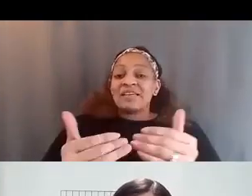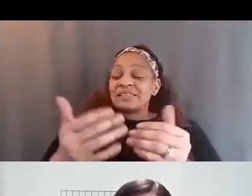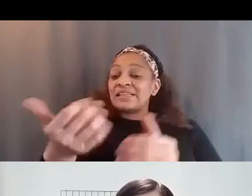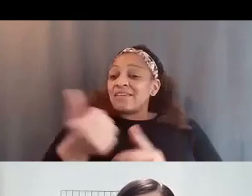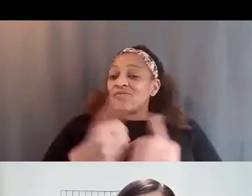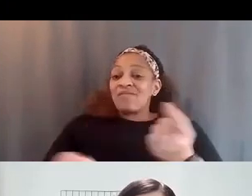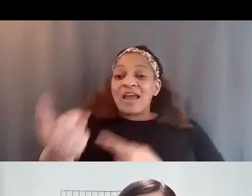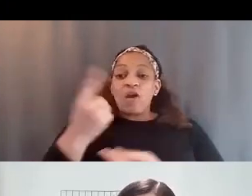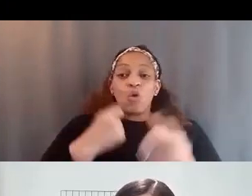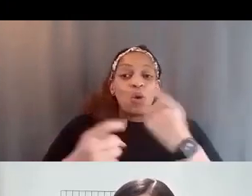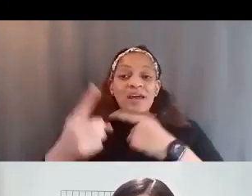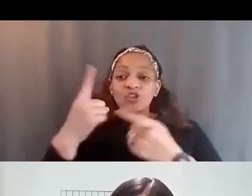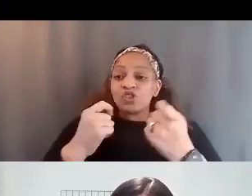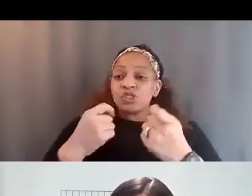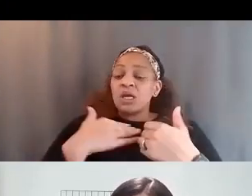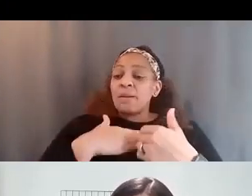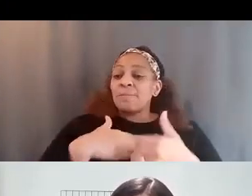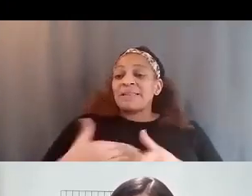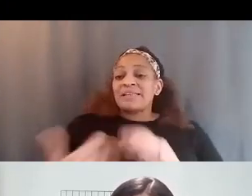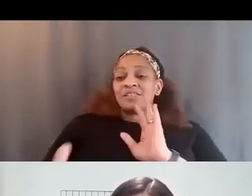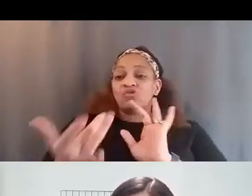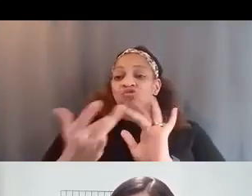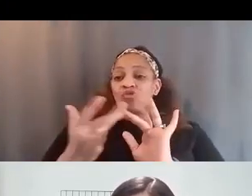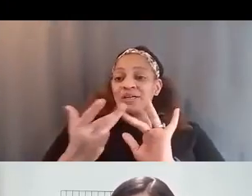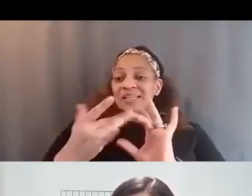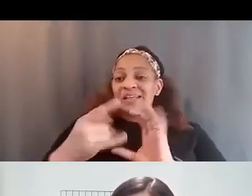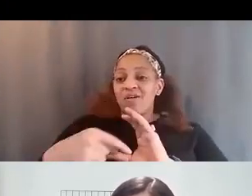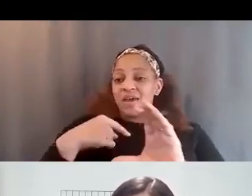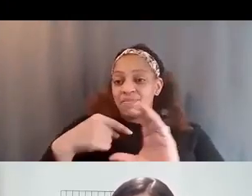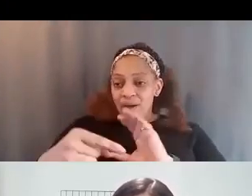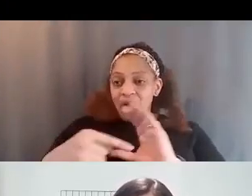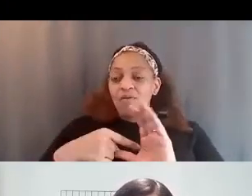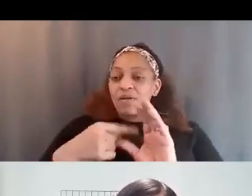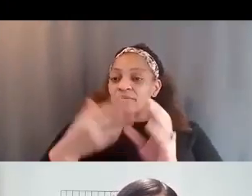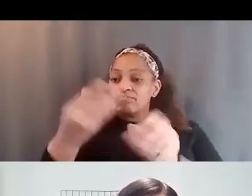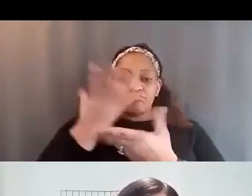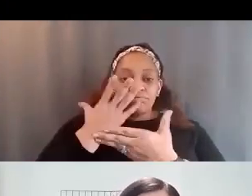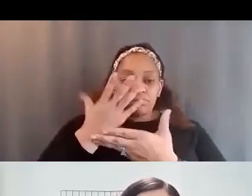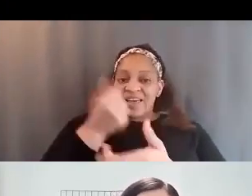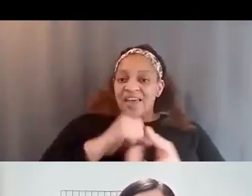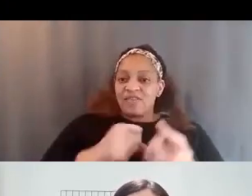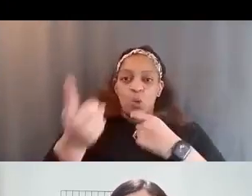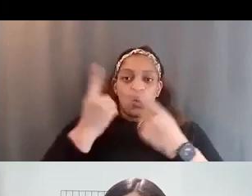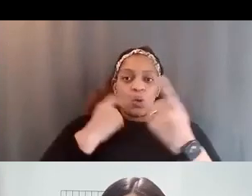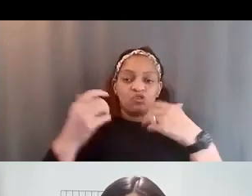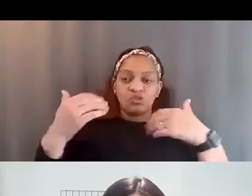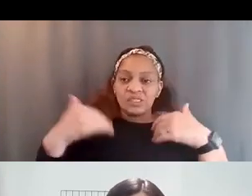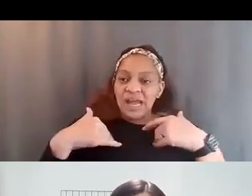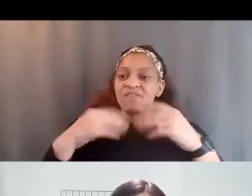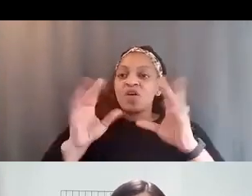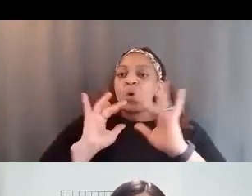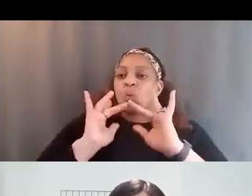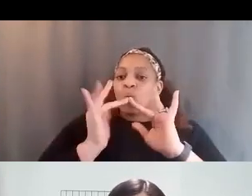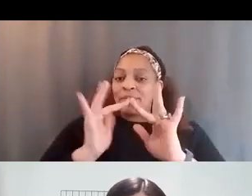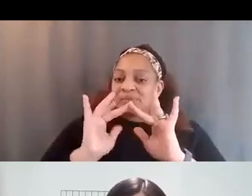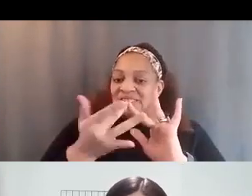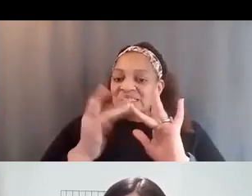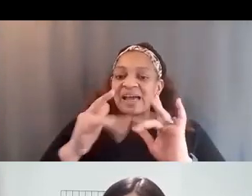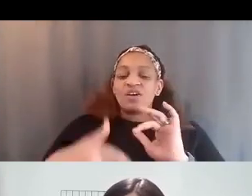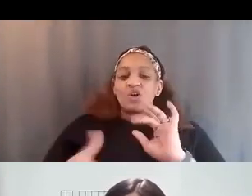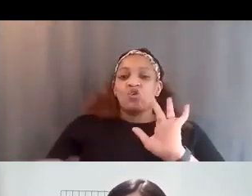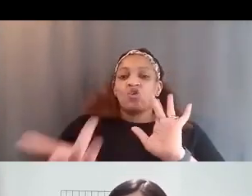questions, please reach out to us via email to let us know if you have any questions. We have our website there, we have our